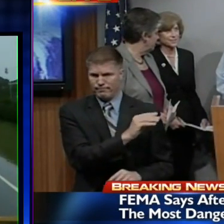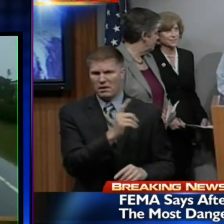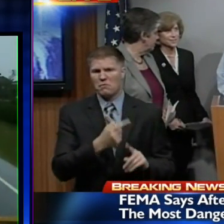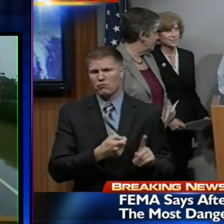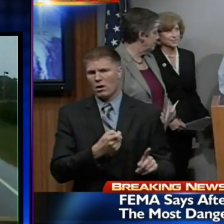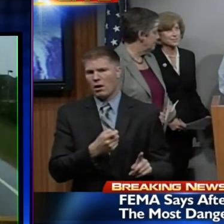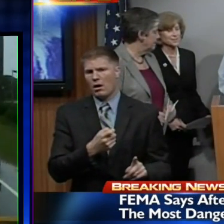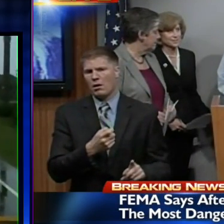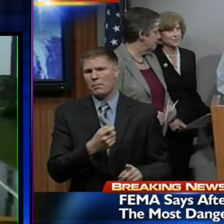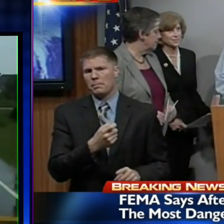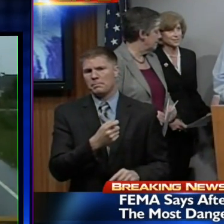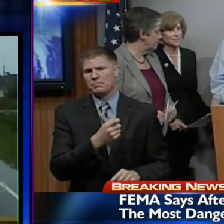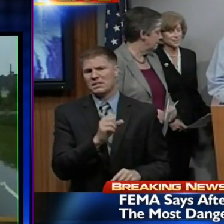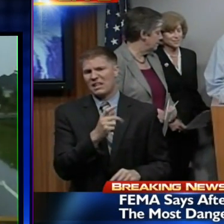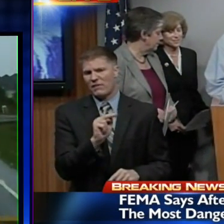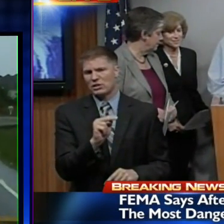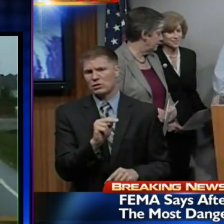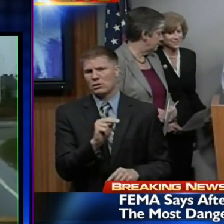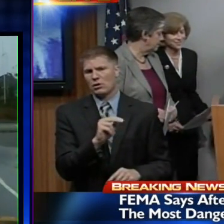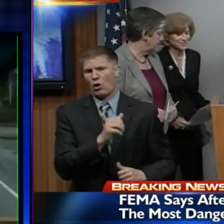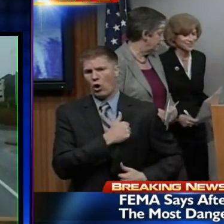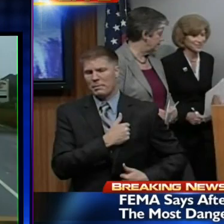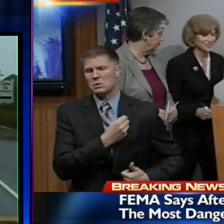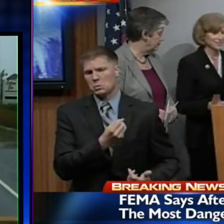volunteer agencies are doing to support our citizens.